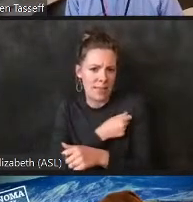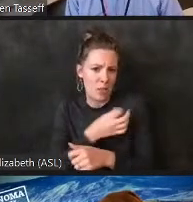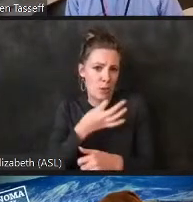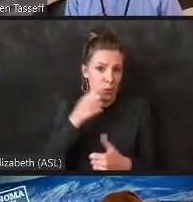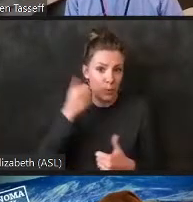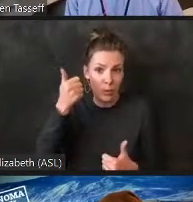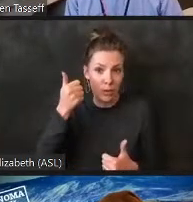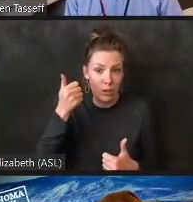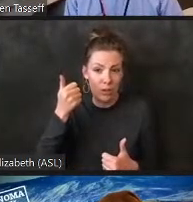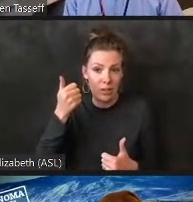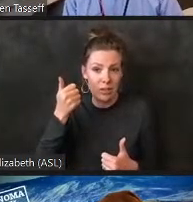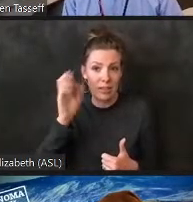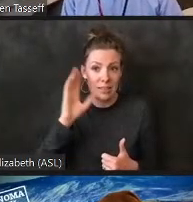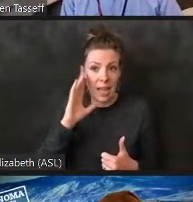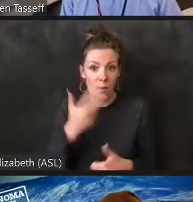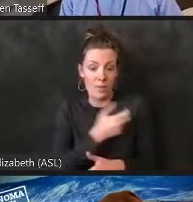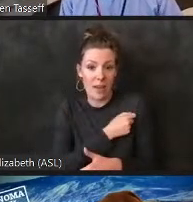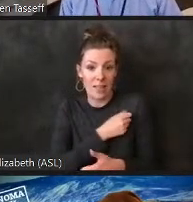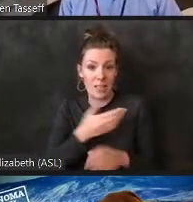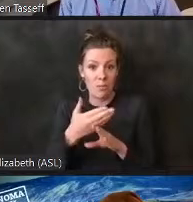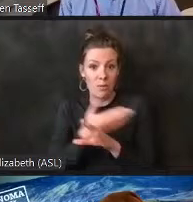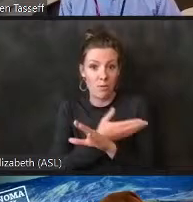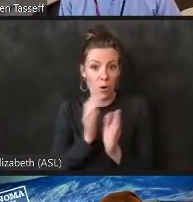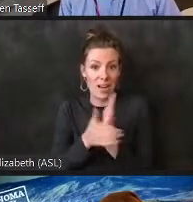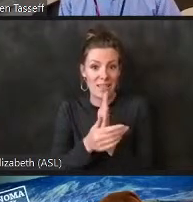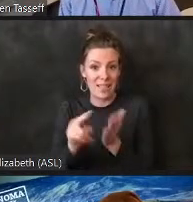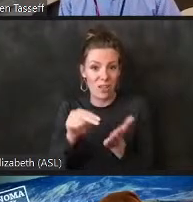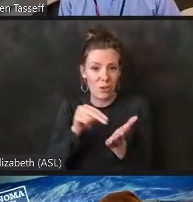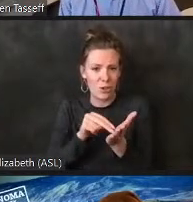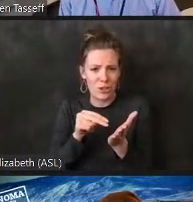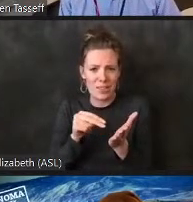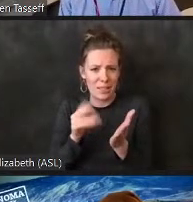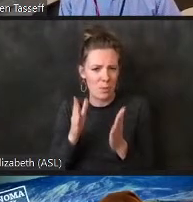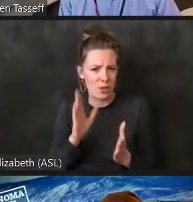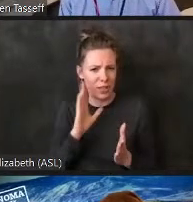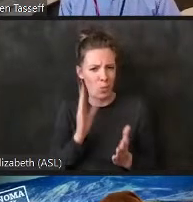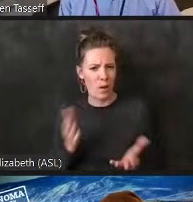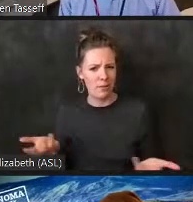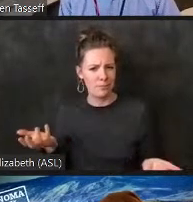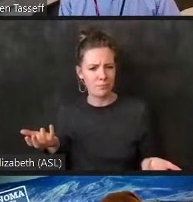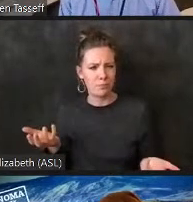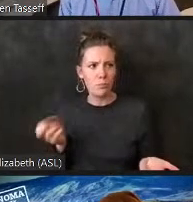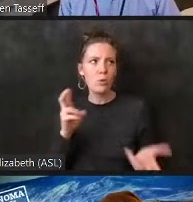point, I'll be vaccinated before a skilled nursing facility, not a skilled nursing, but a residential care facility